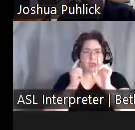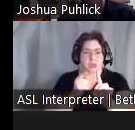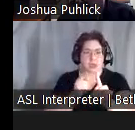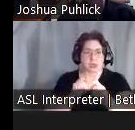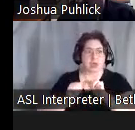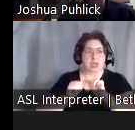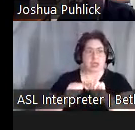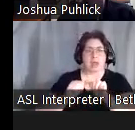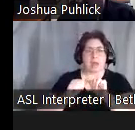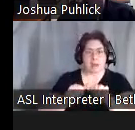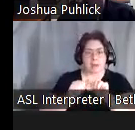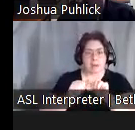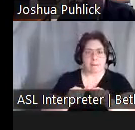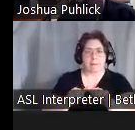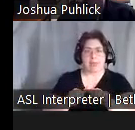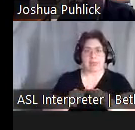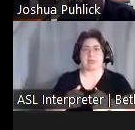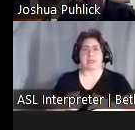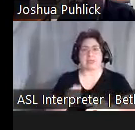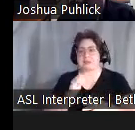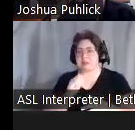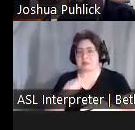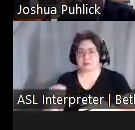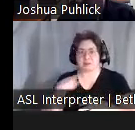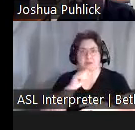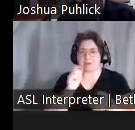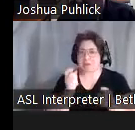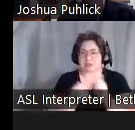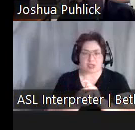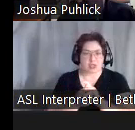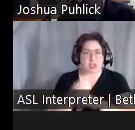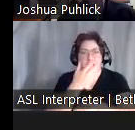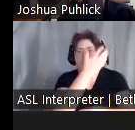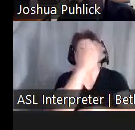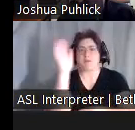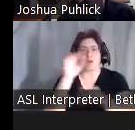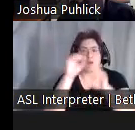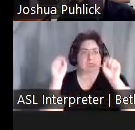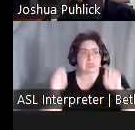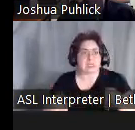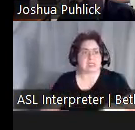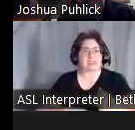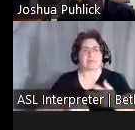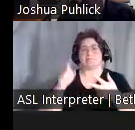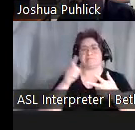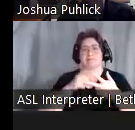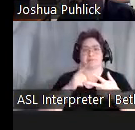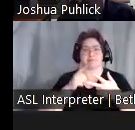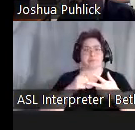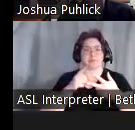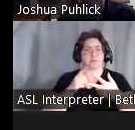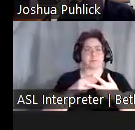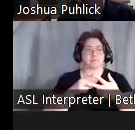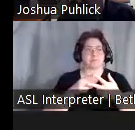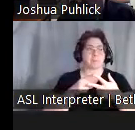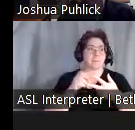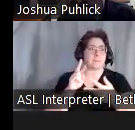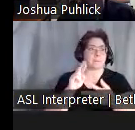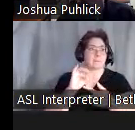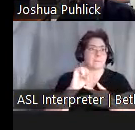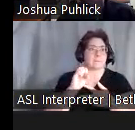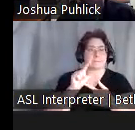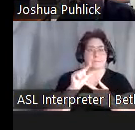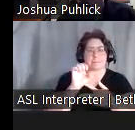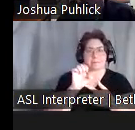maintaining relatively unchanged forest conditions. Resilience, here you're promoting actions that enable